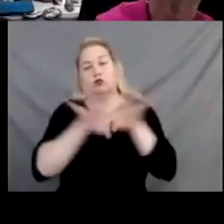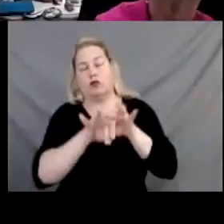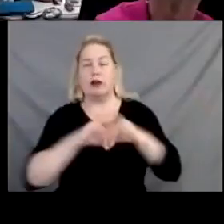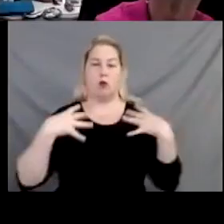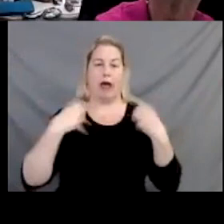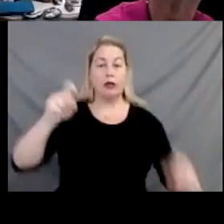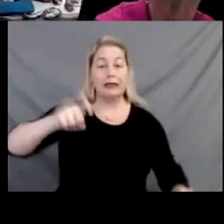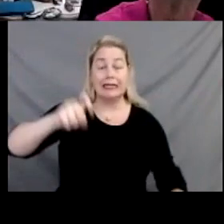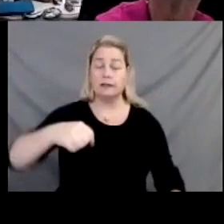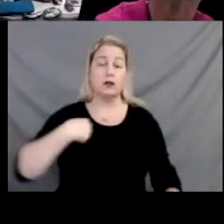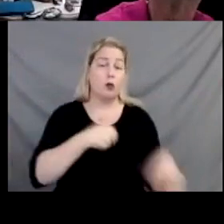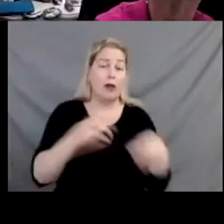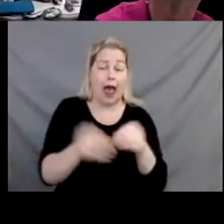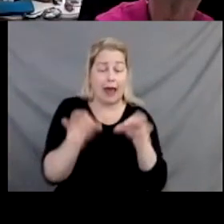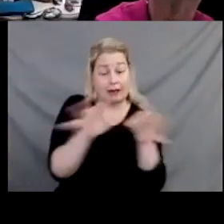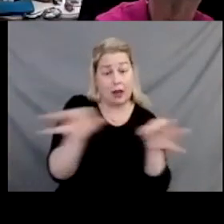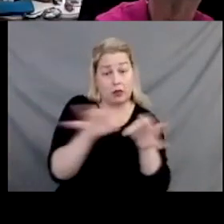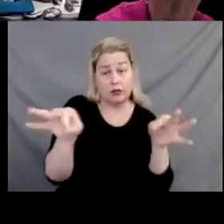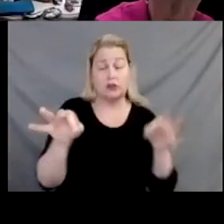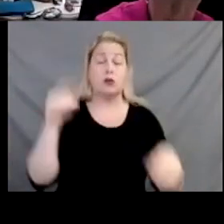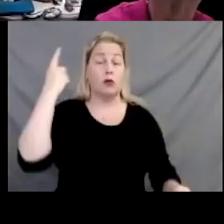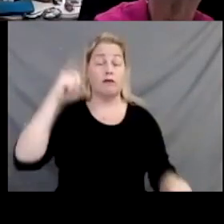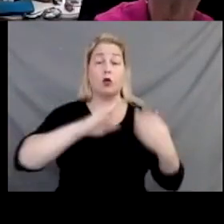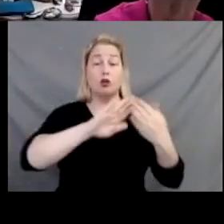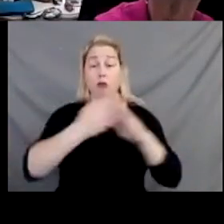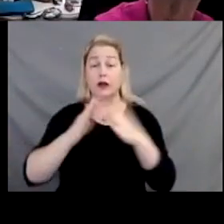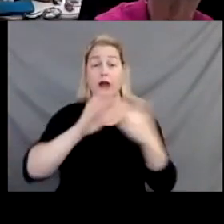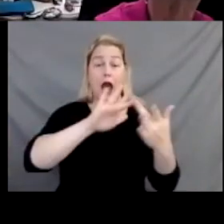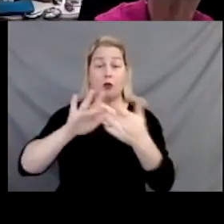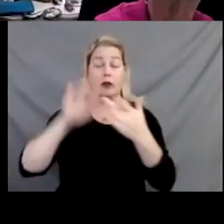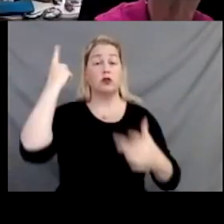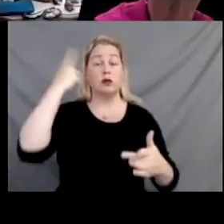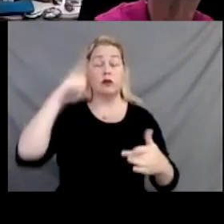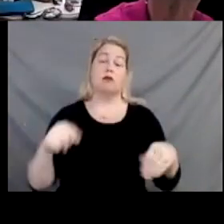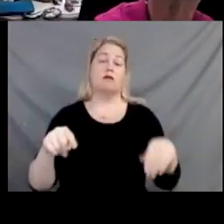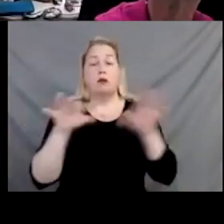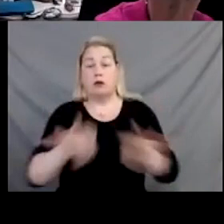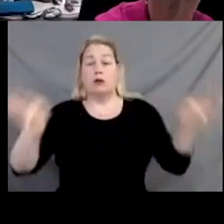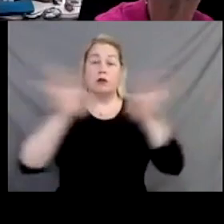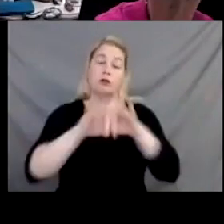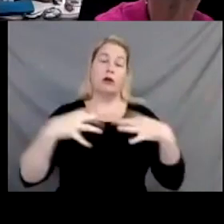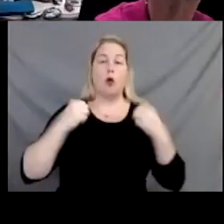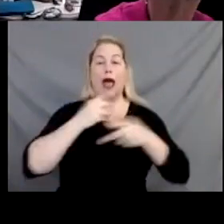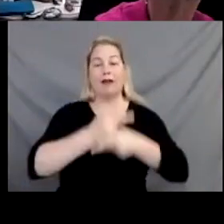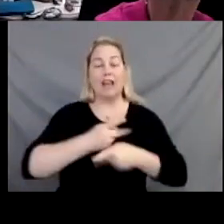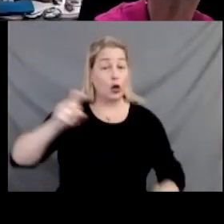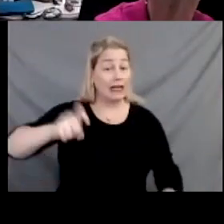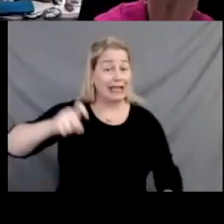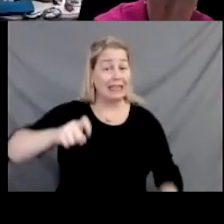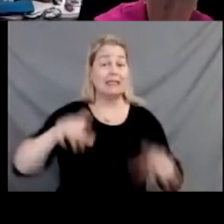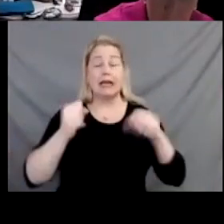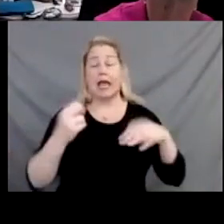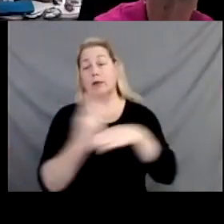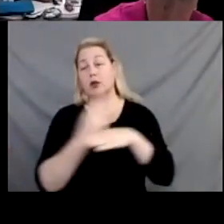clarify that community outreach funds for critical health care needs may be used for a